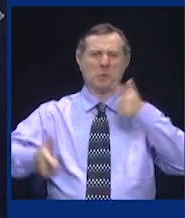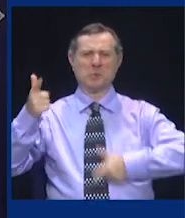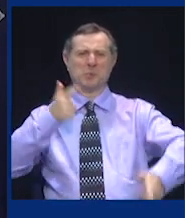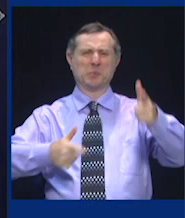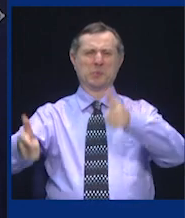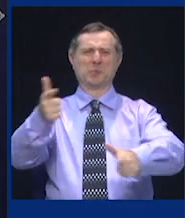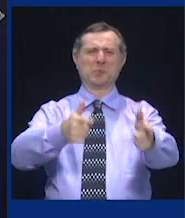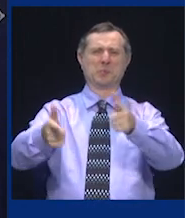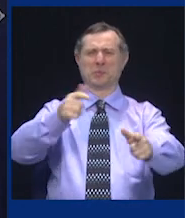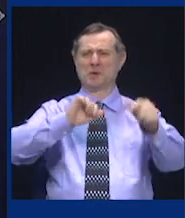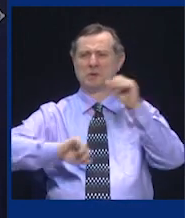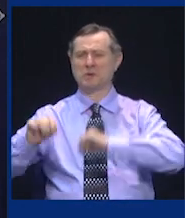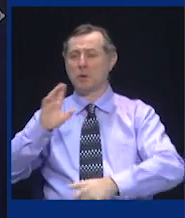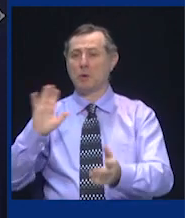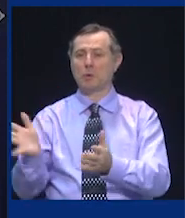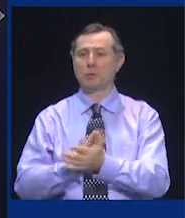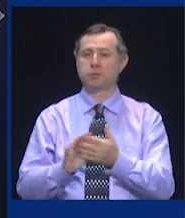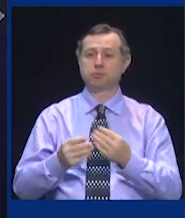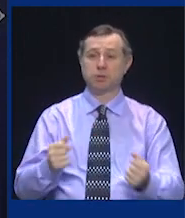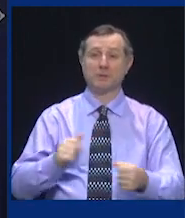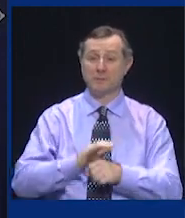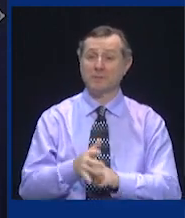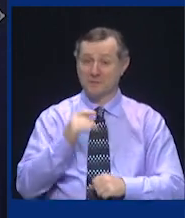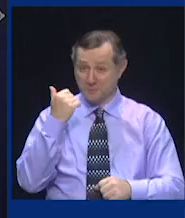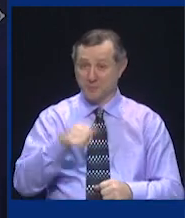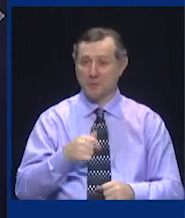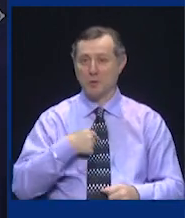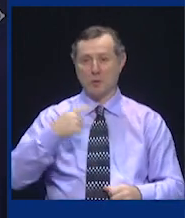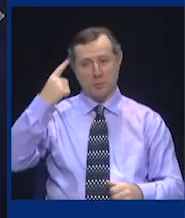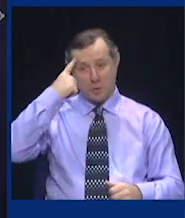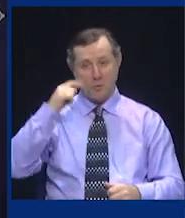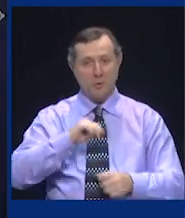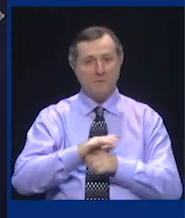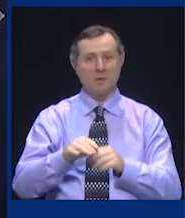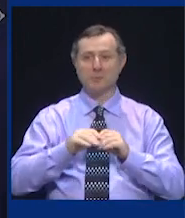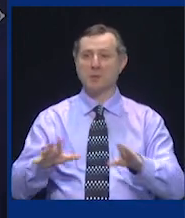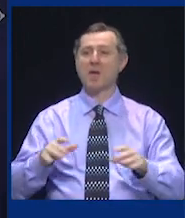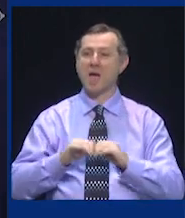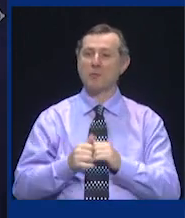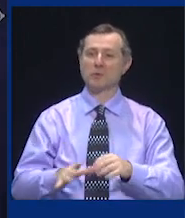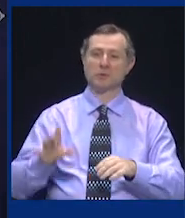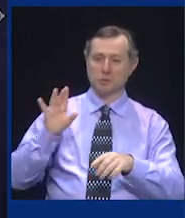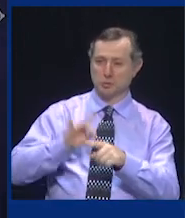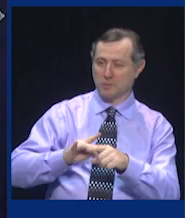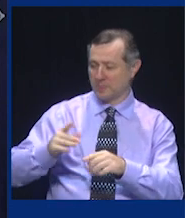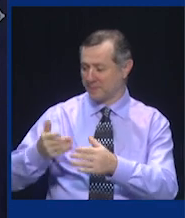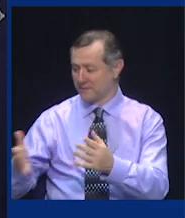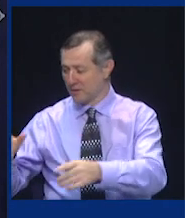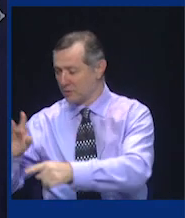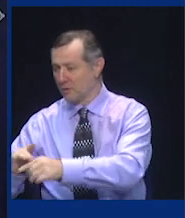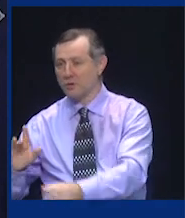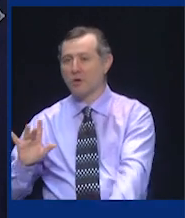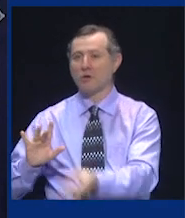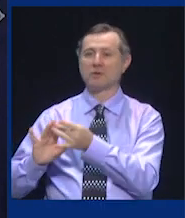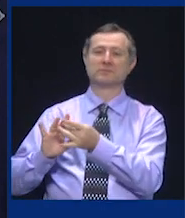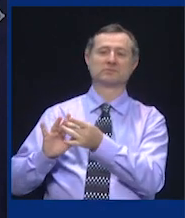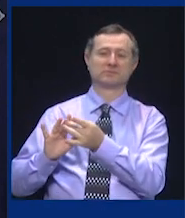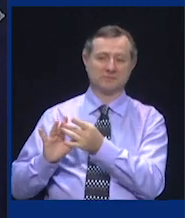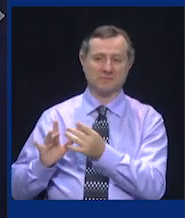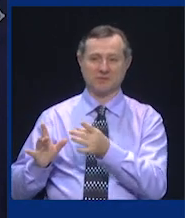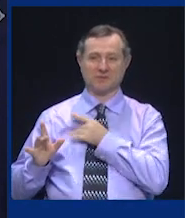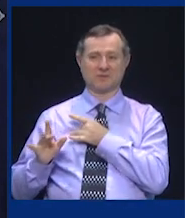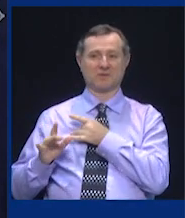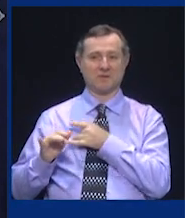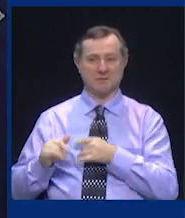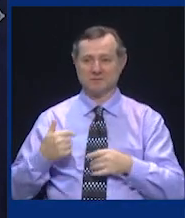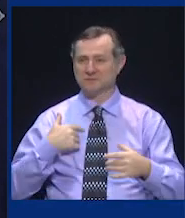because the first piece of bad information was surface transmission. Remember that? So we had to come up with all sorts of